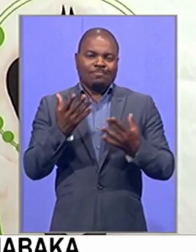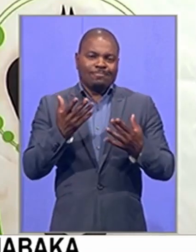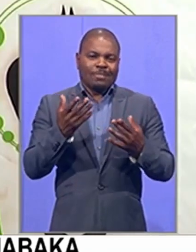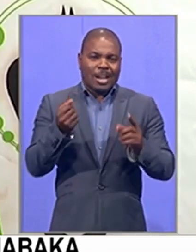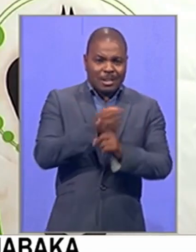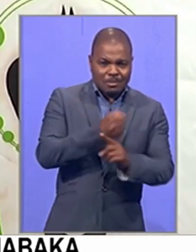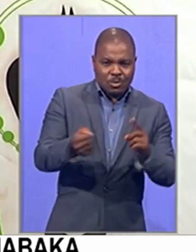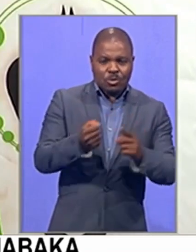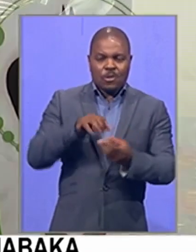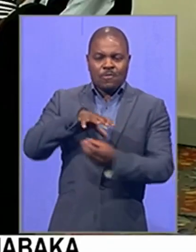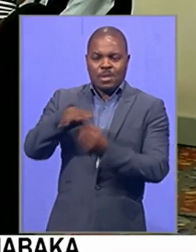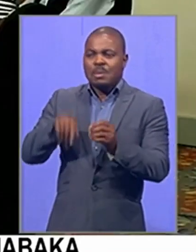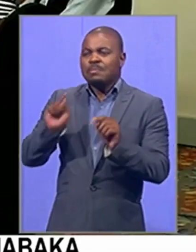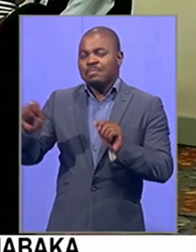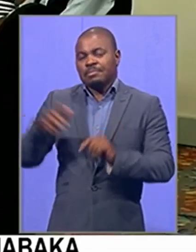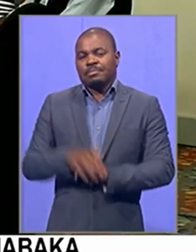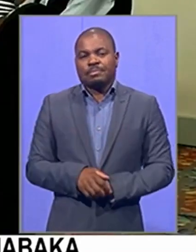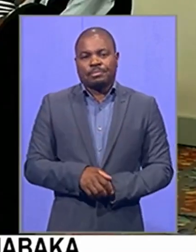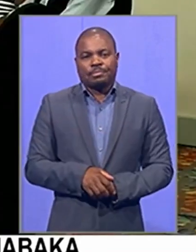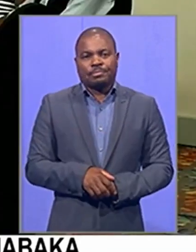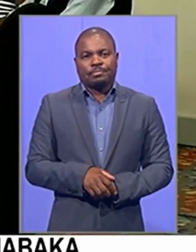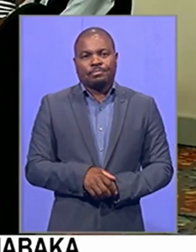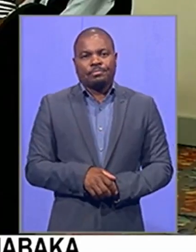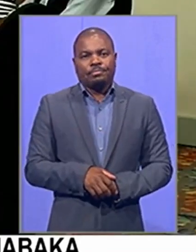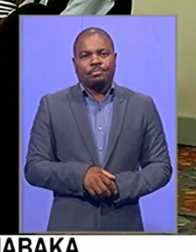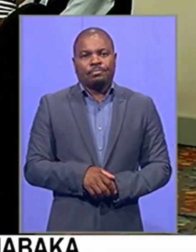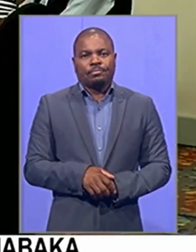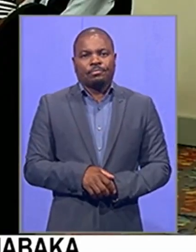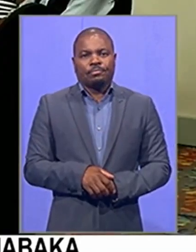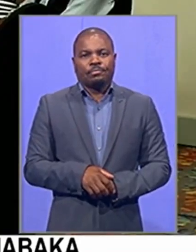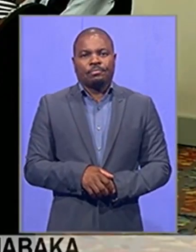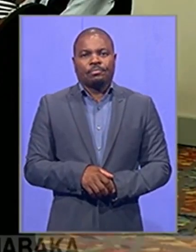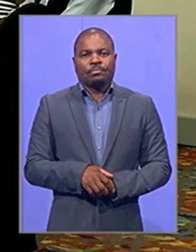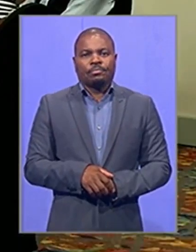mo di-family tsa rona. Itumeleng Kgajane, SABC News, Mahikeng.